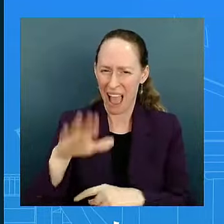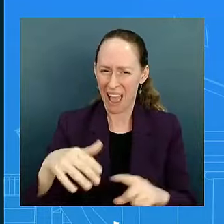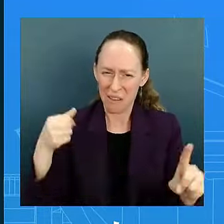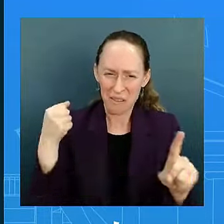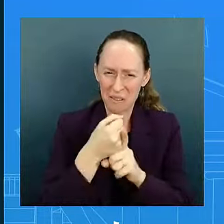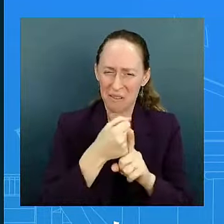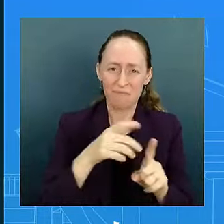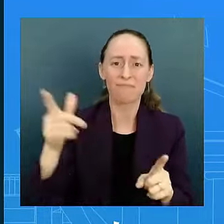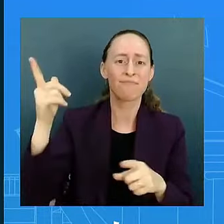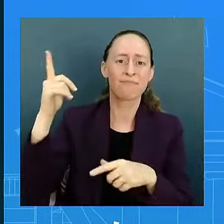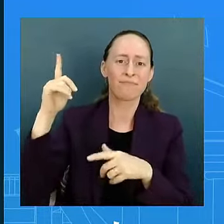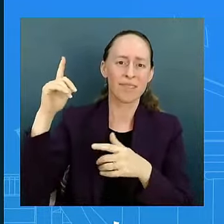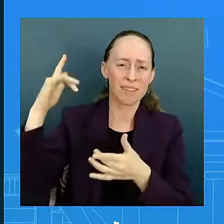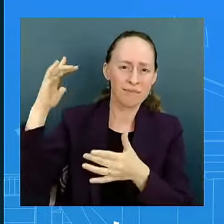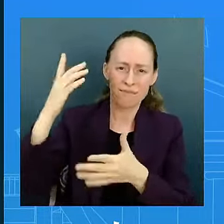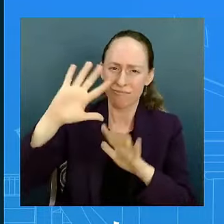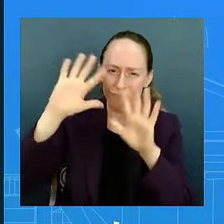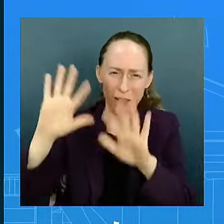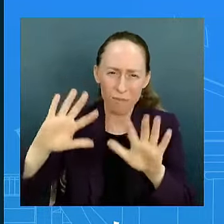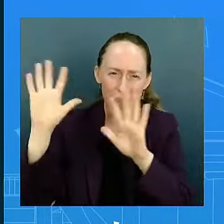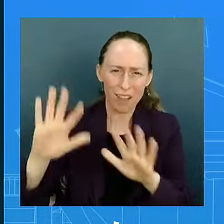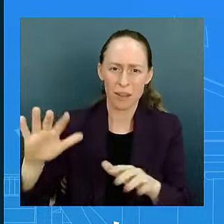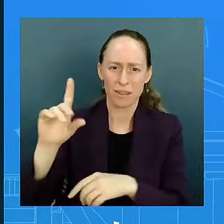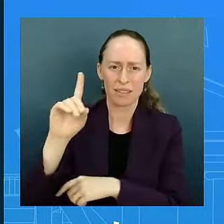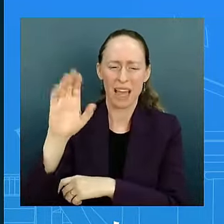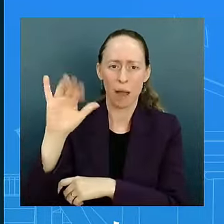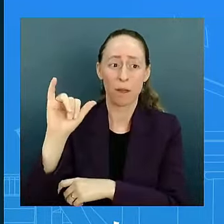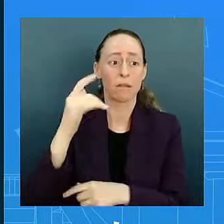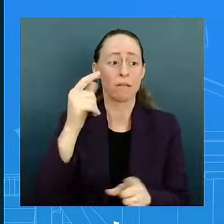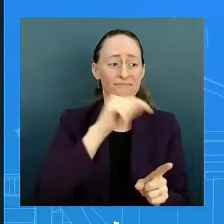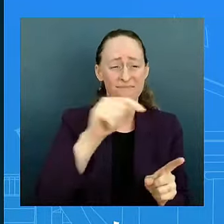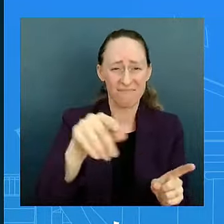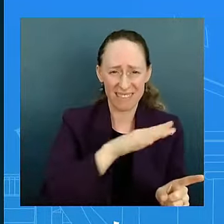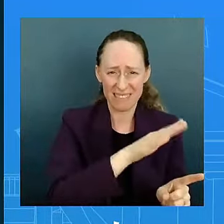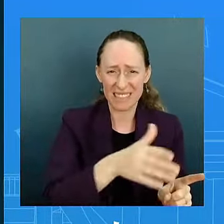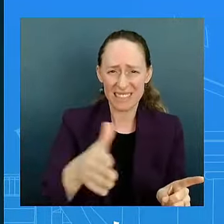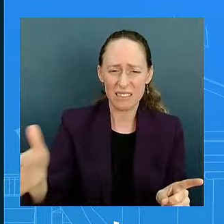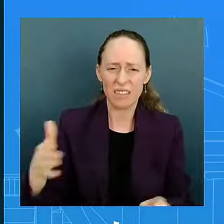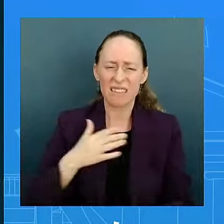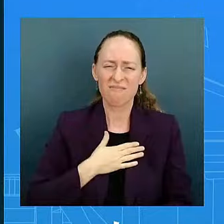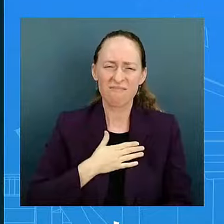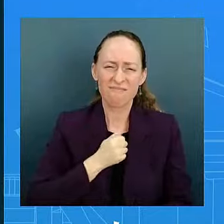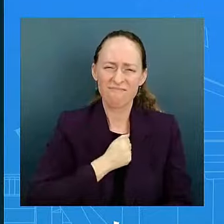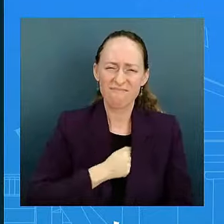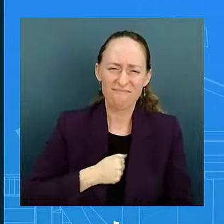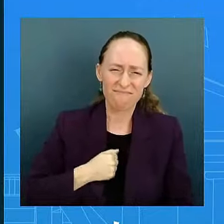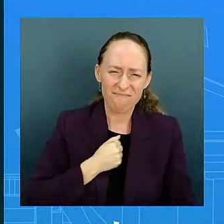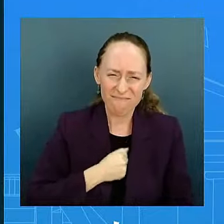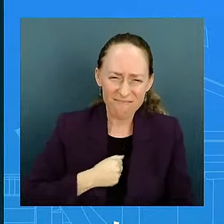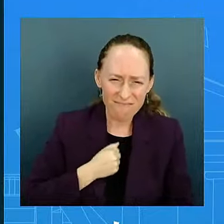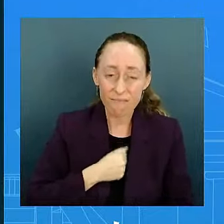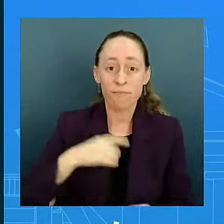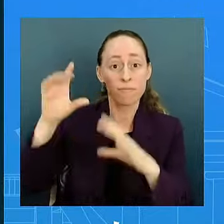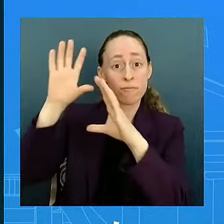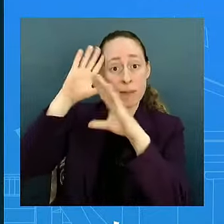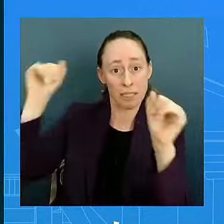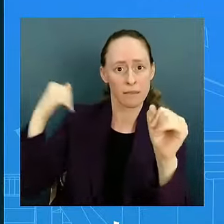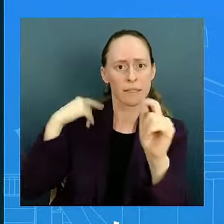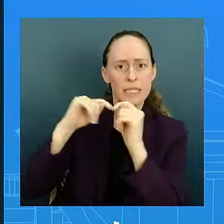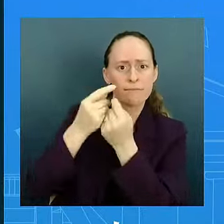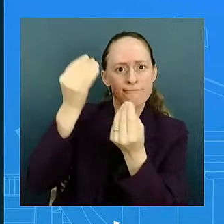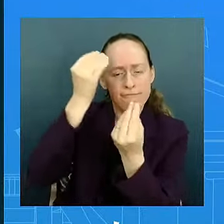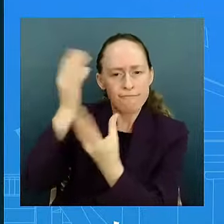tragically lost their lives. The president continues to receive updates from his team on the impacts of the storm and federal efforts